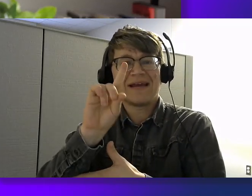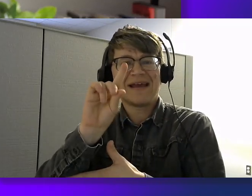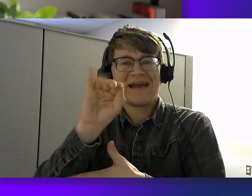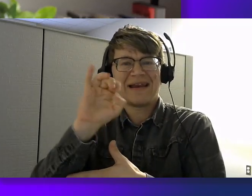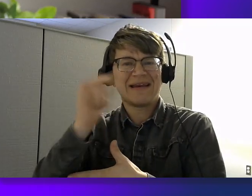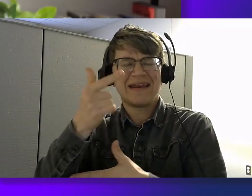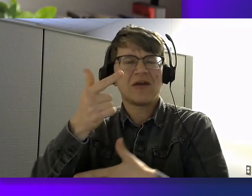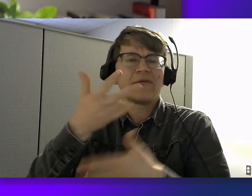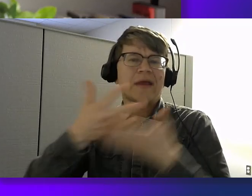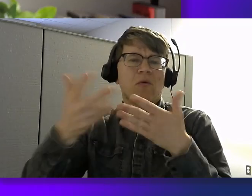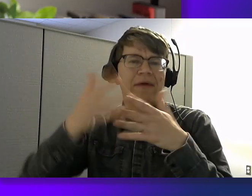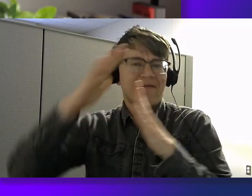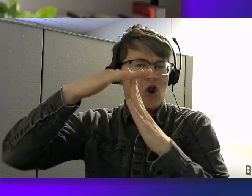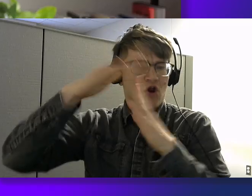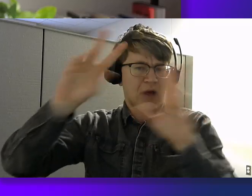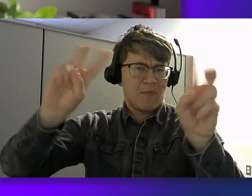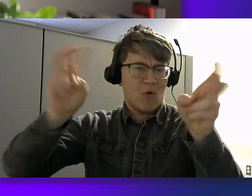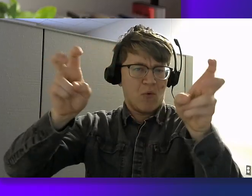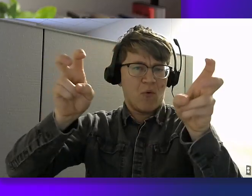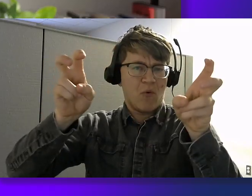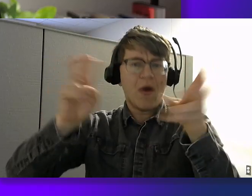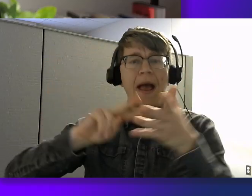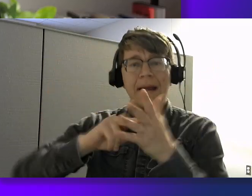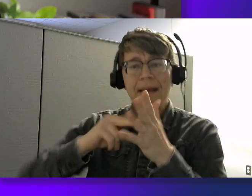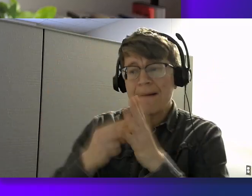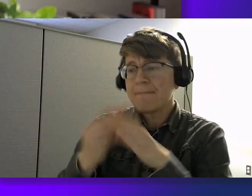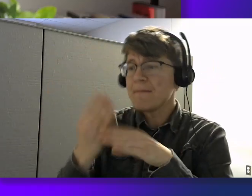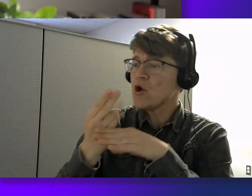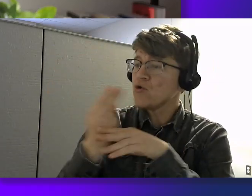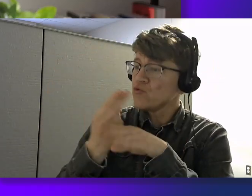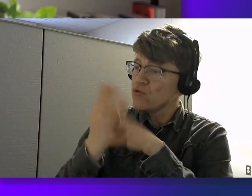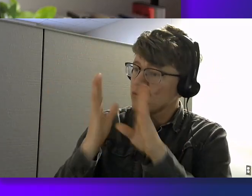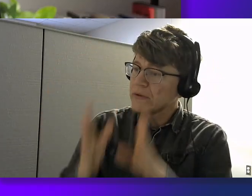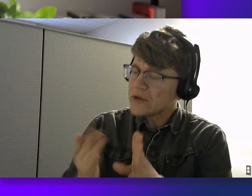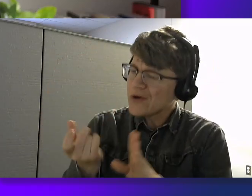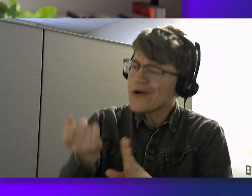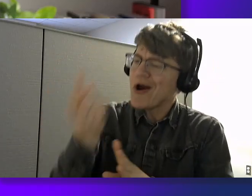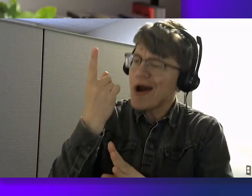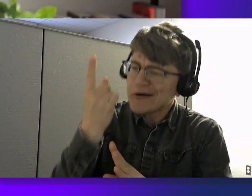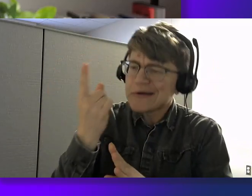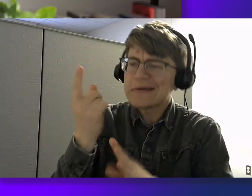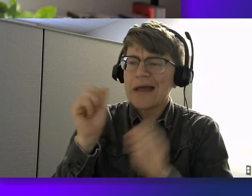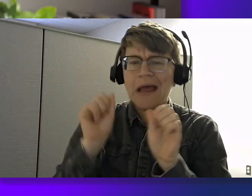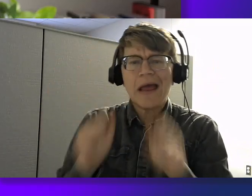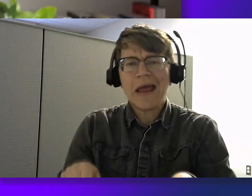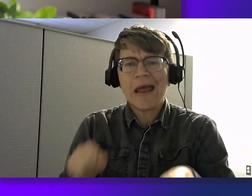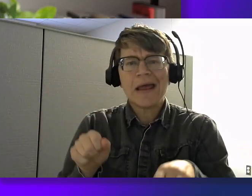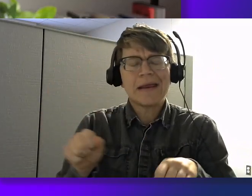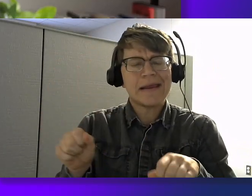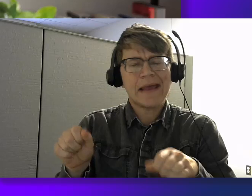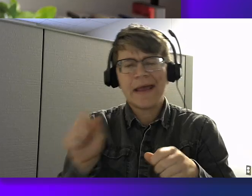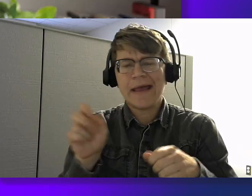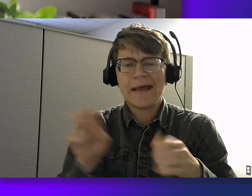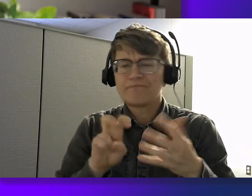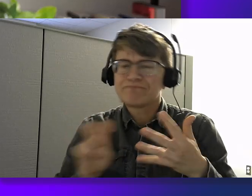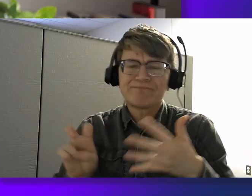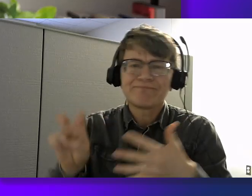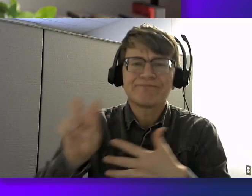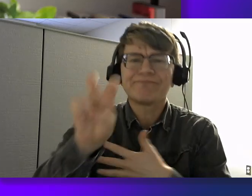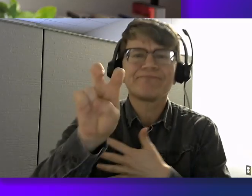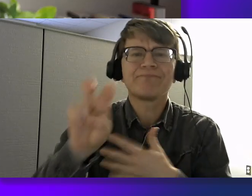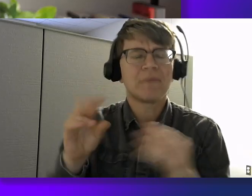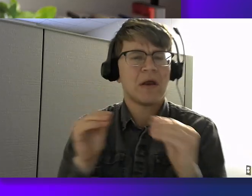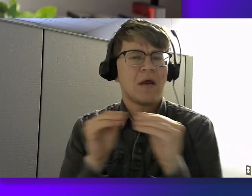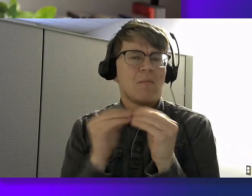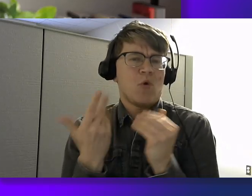This creates a better experience for the user and helps your SEO. If your page lacks structure and visitors can't find what they